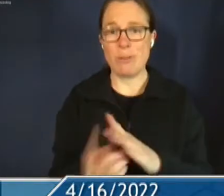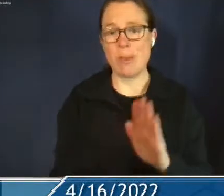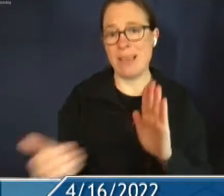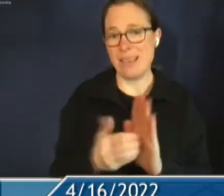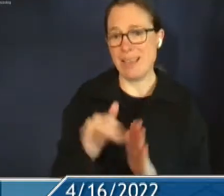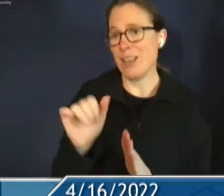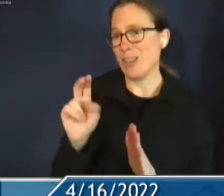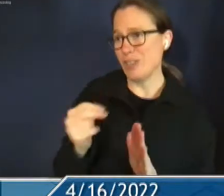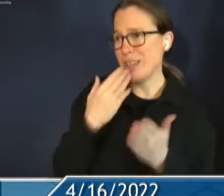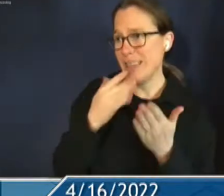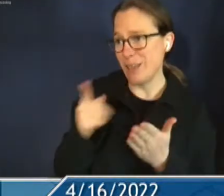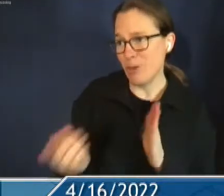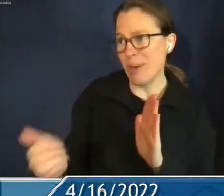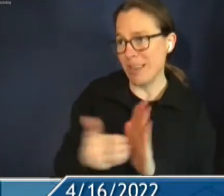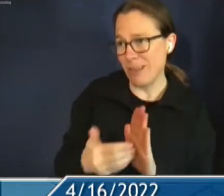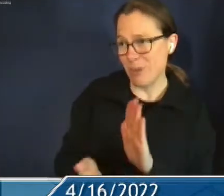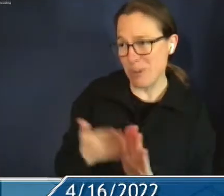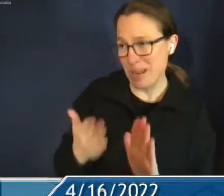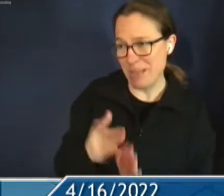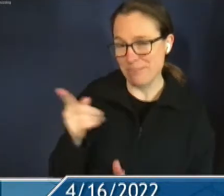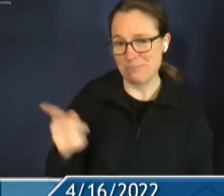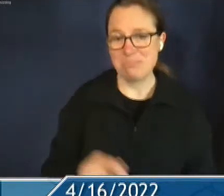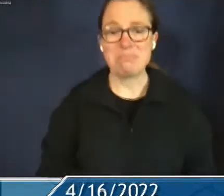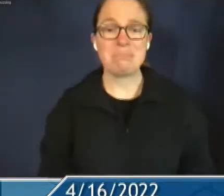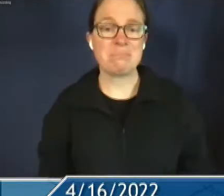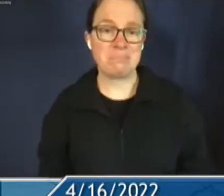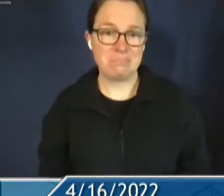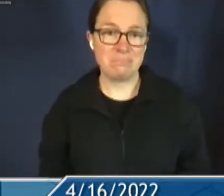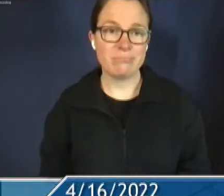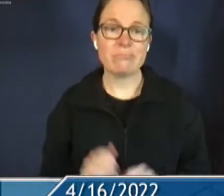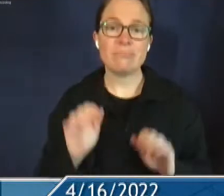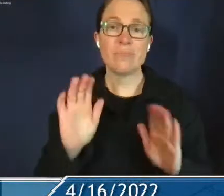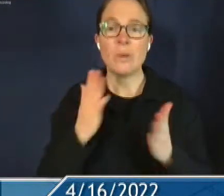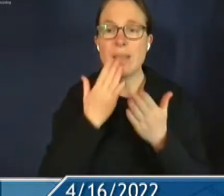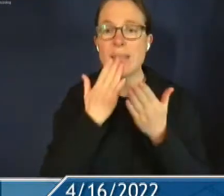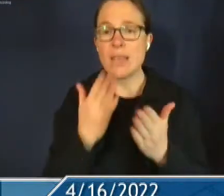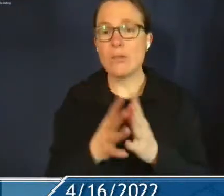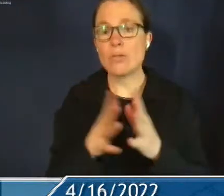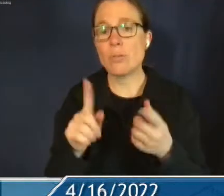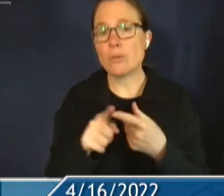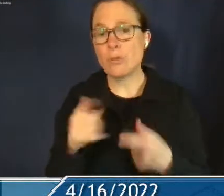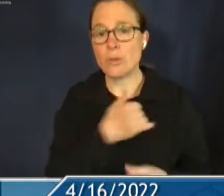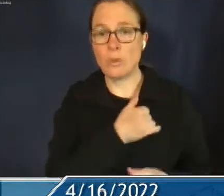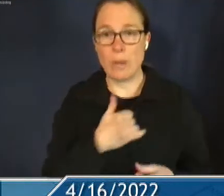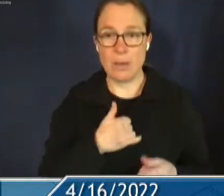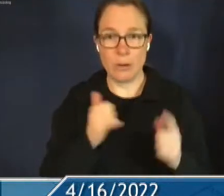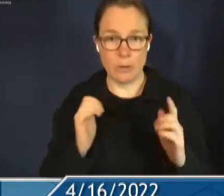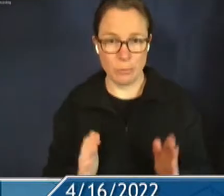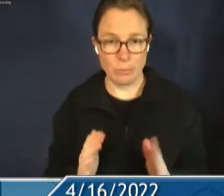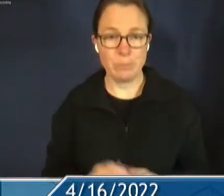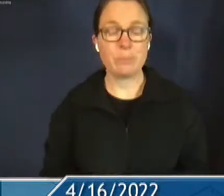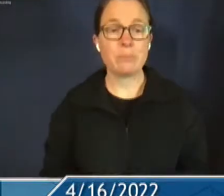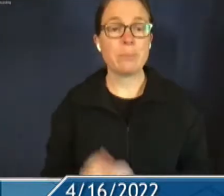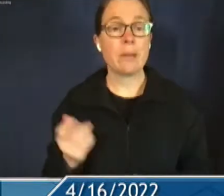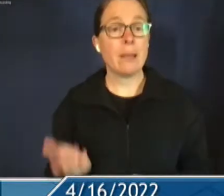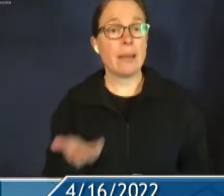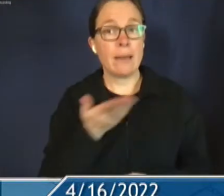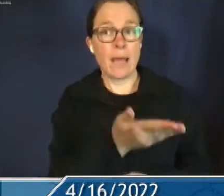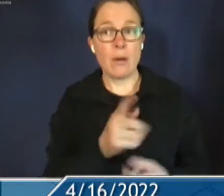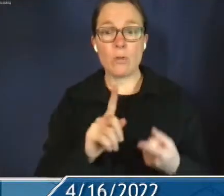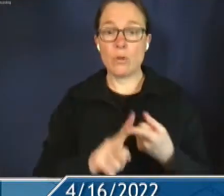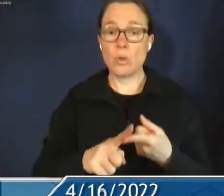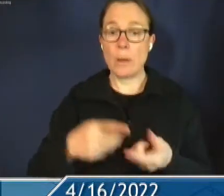for facilitating for us. Great. Thank you so much, Mayor Weiler. Next, I'm going to hand it over to our Budget Director, Jessica Canard,